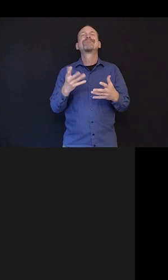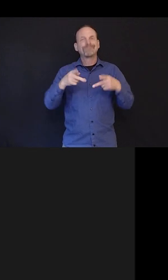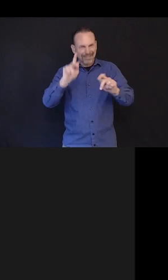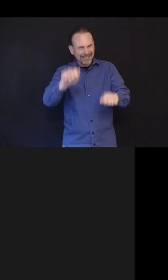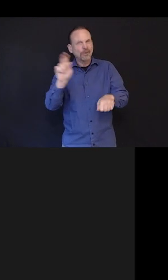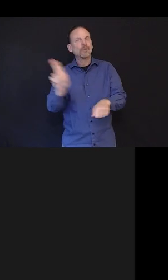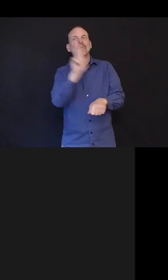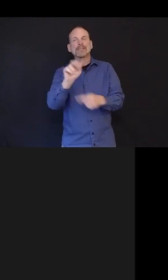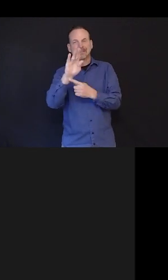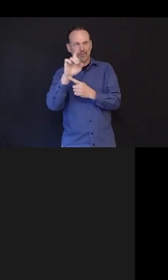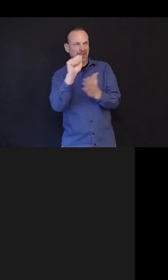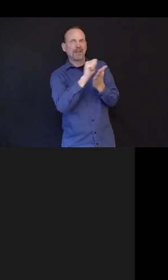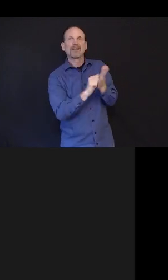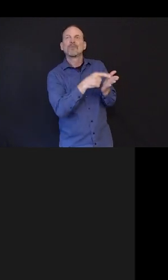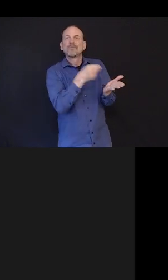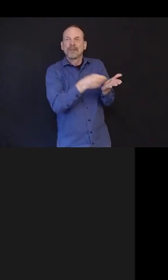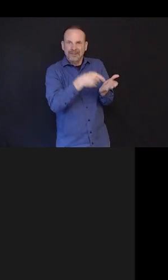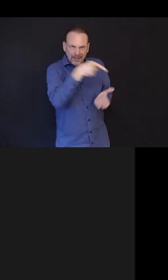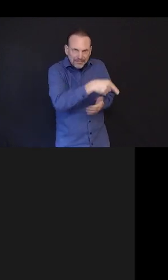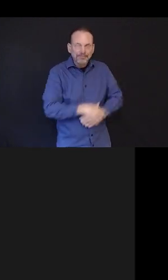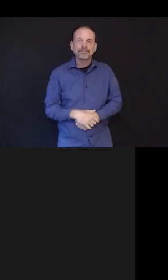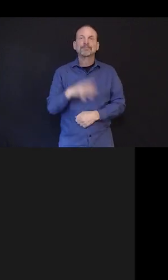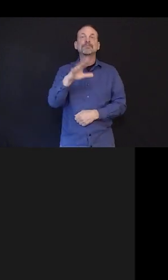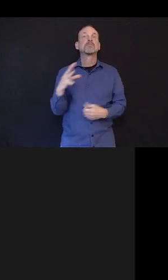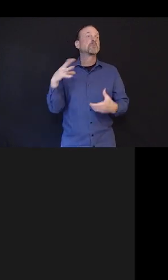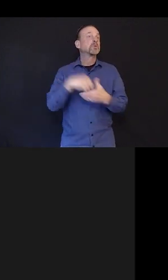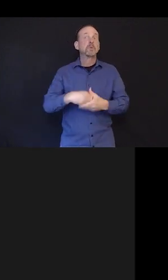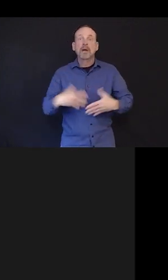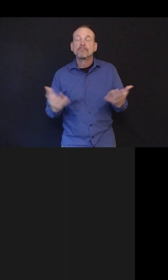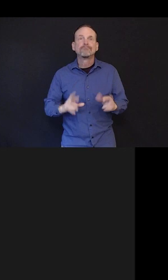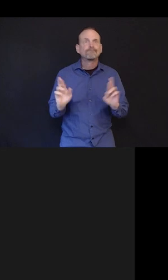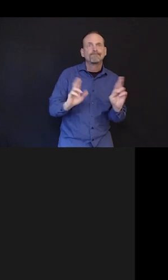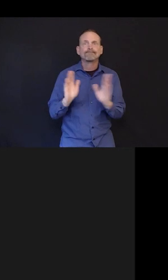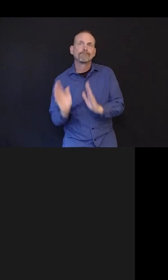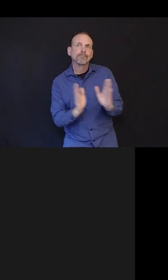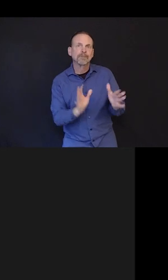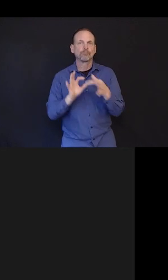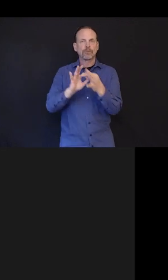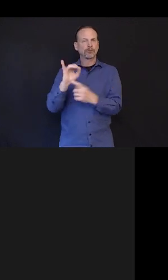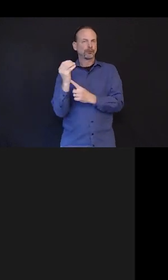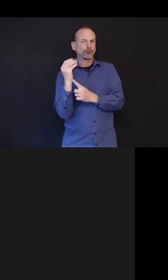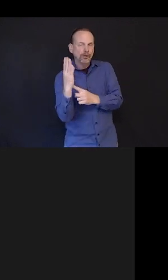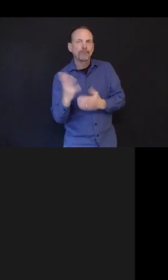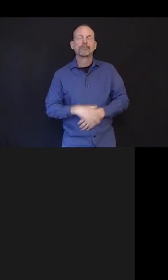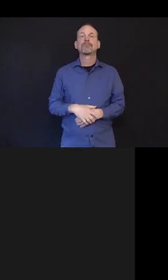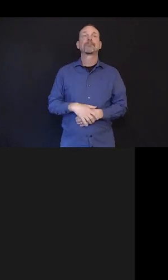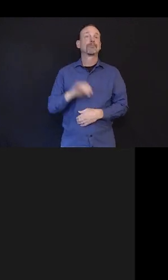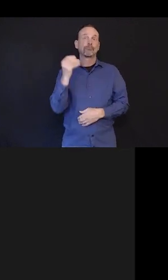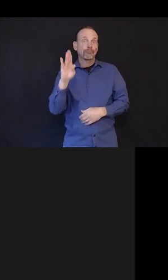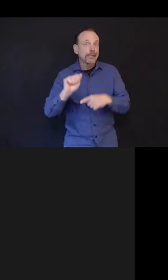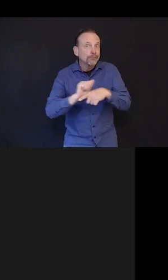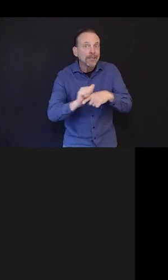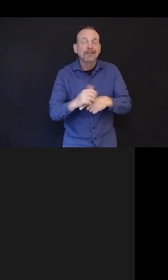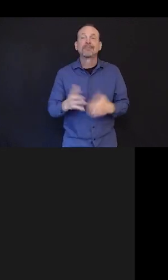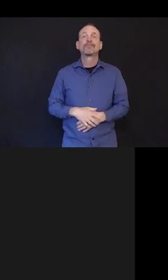the quality of life of an individual with a disability, employment readiness, job training,